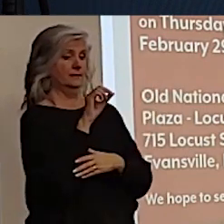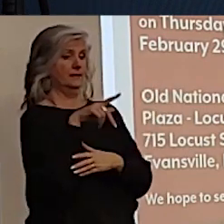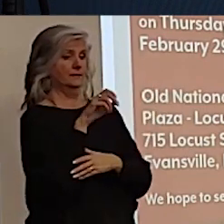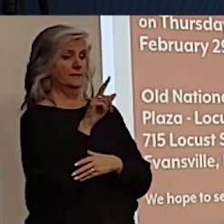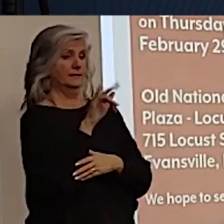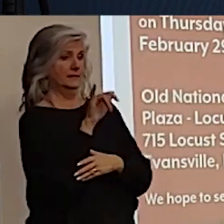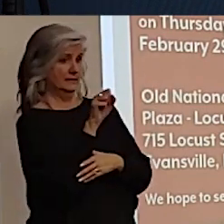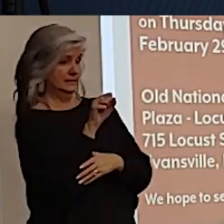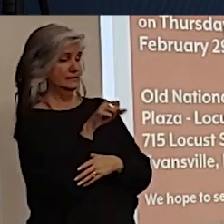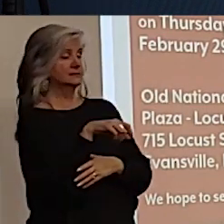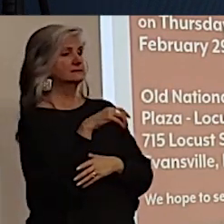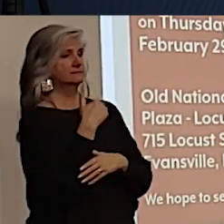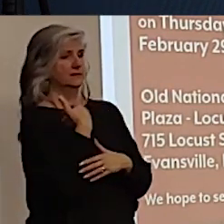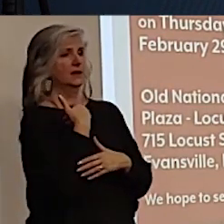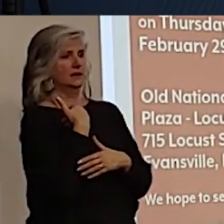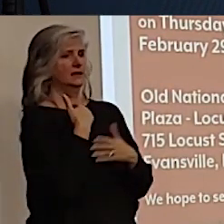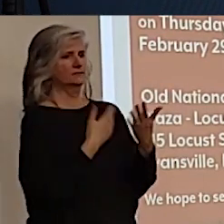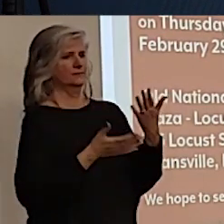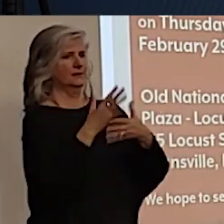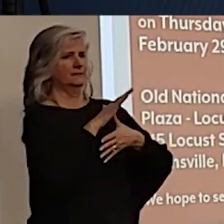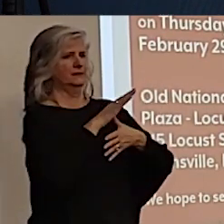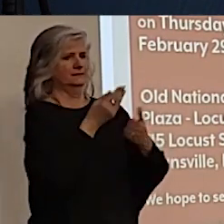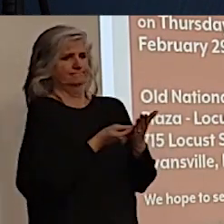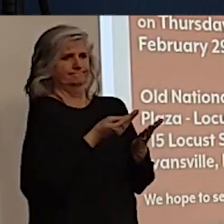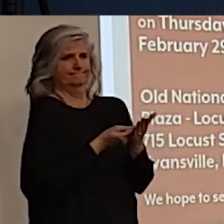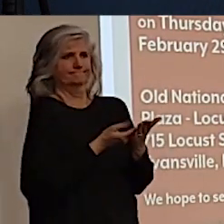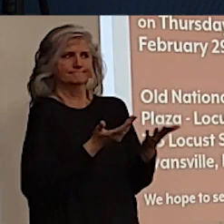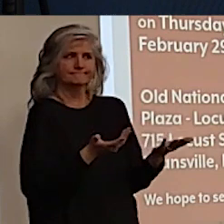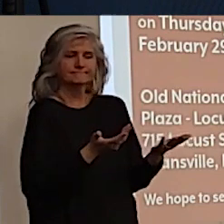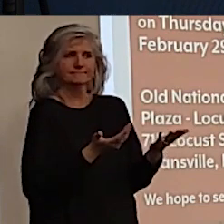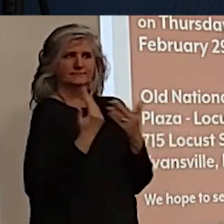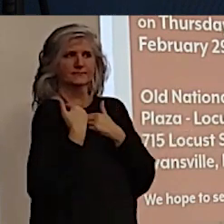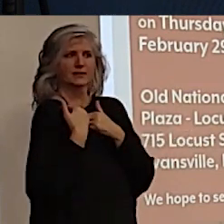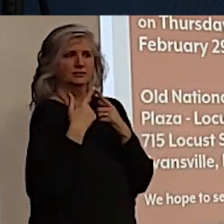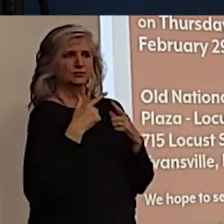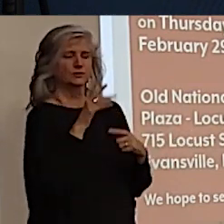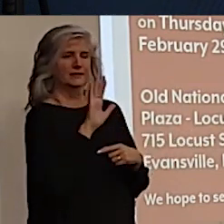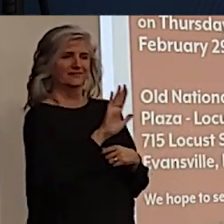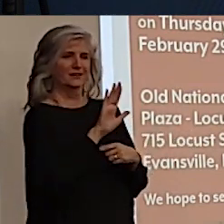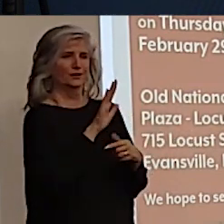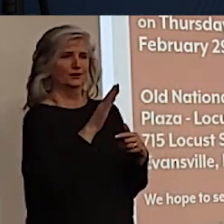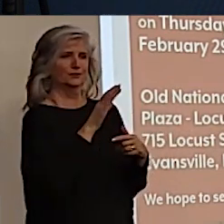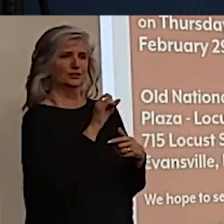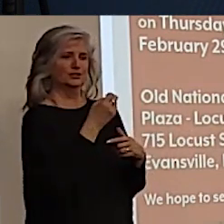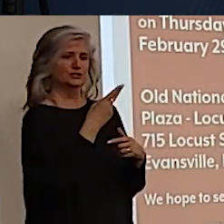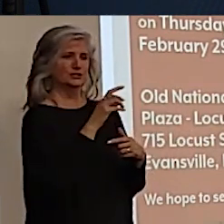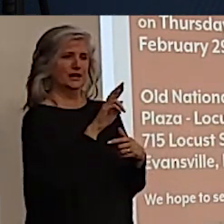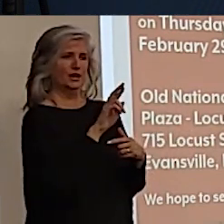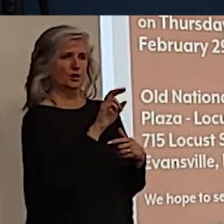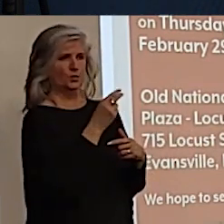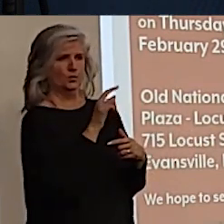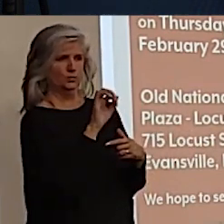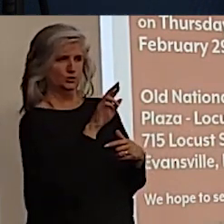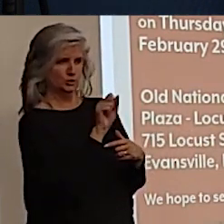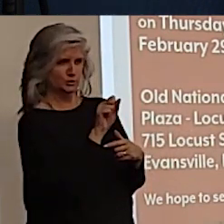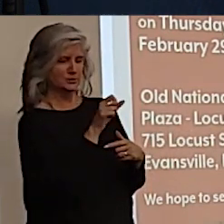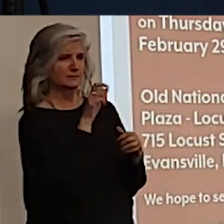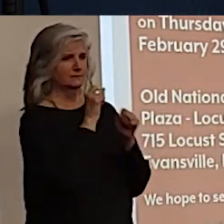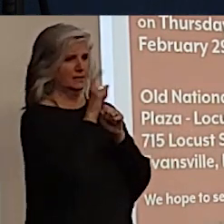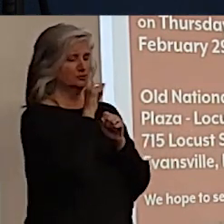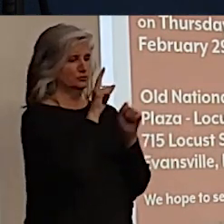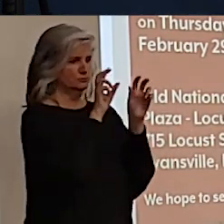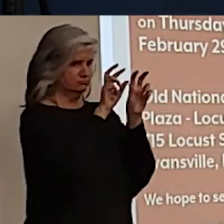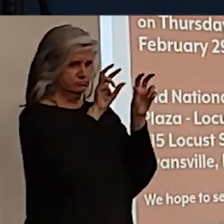a primary fiduciary responsibility to their shareholders to deliver them earnings. How do